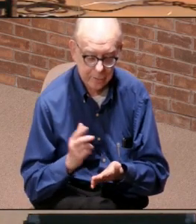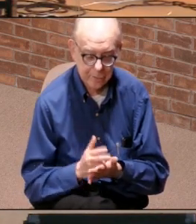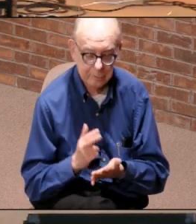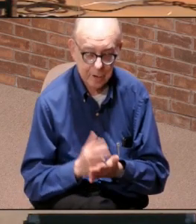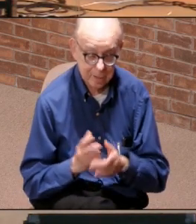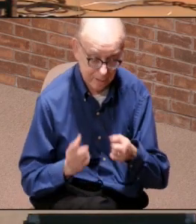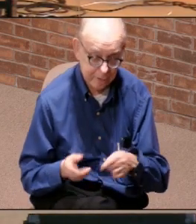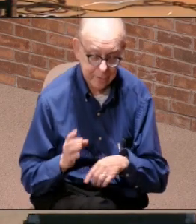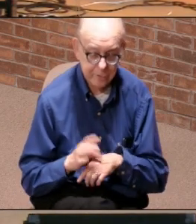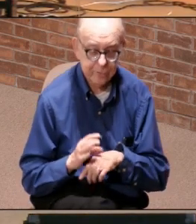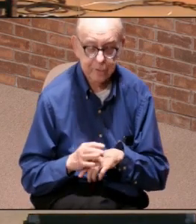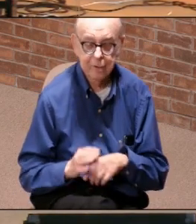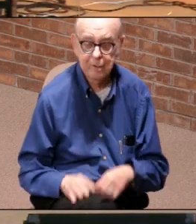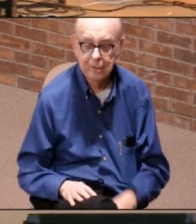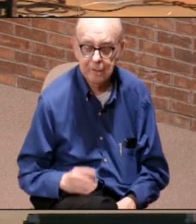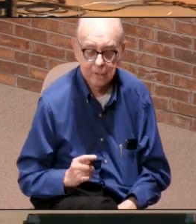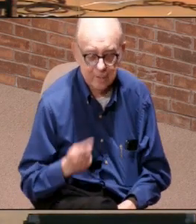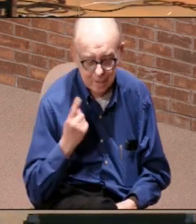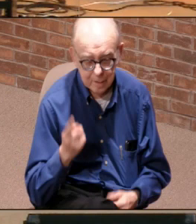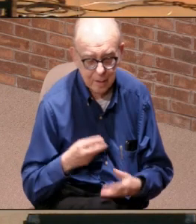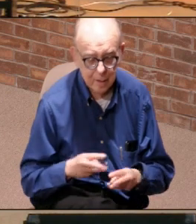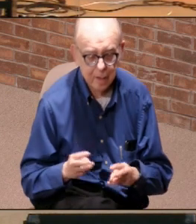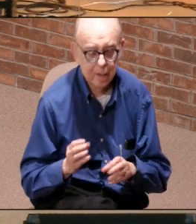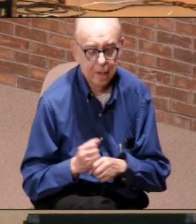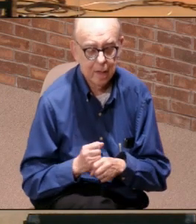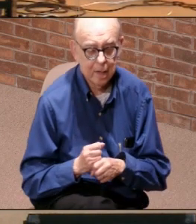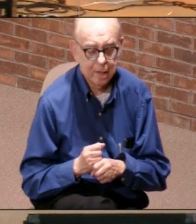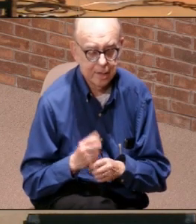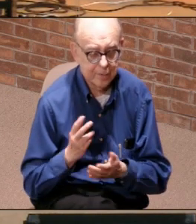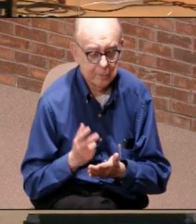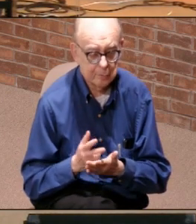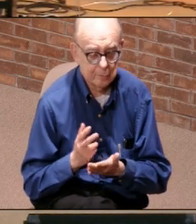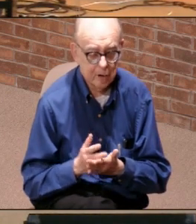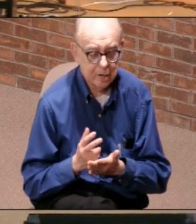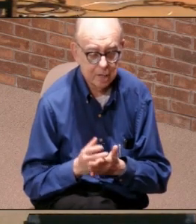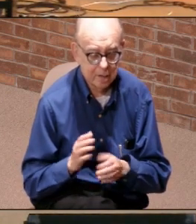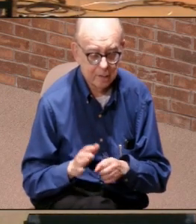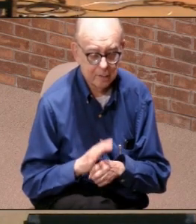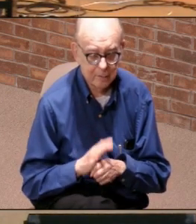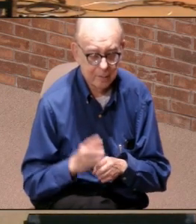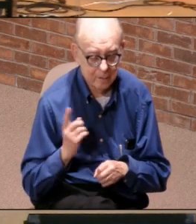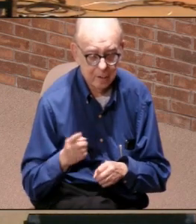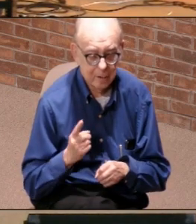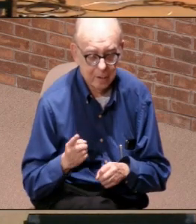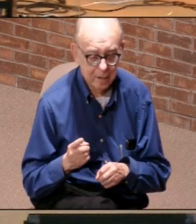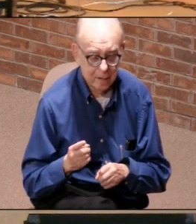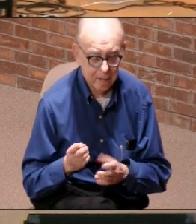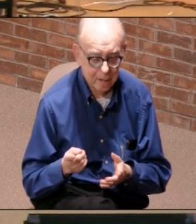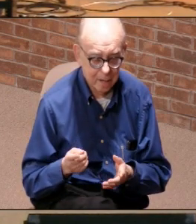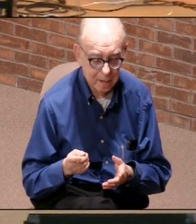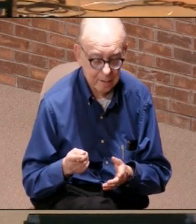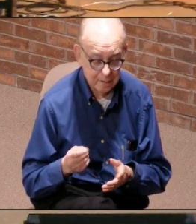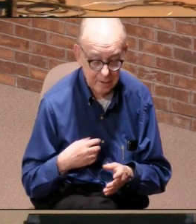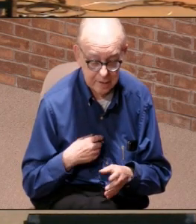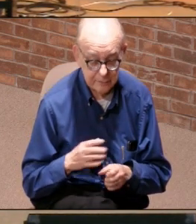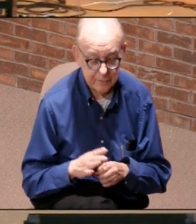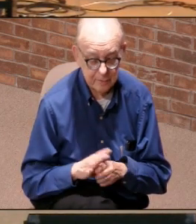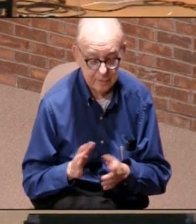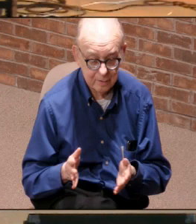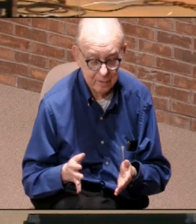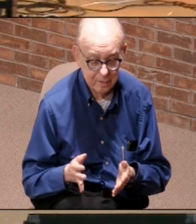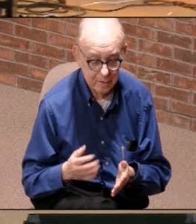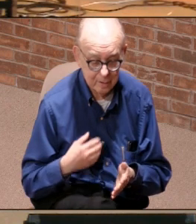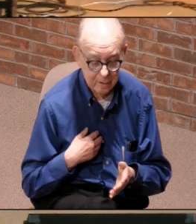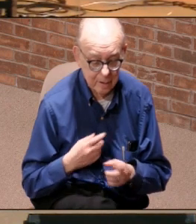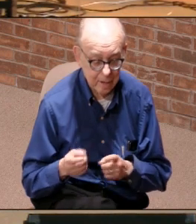And so I'm trying to think of a way to get the parking lot full. Then I thought they can empty it, they can fill it, They've got